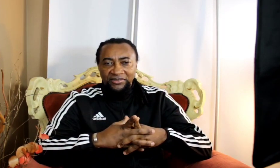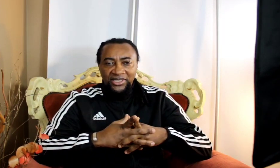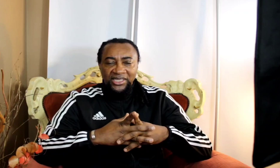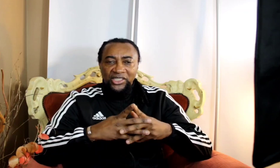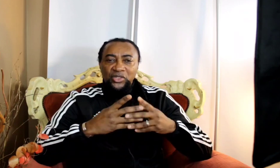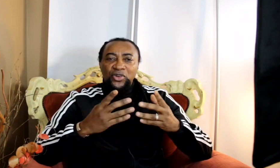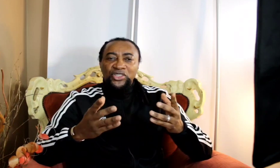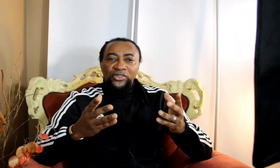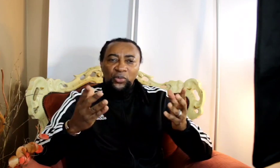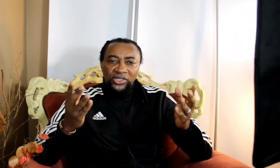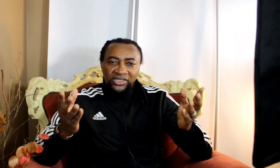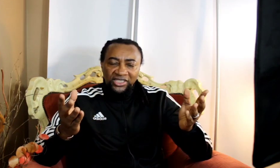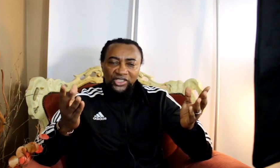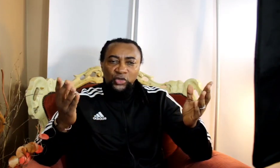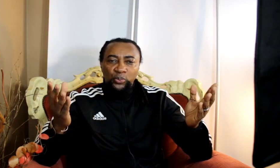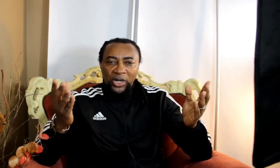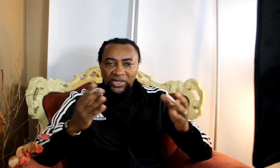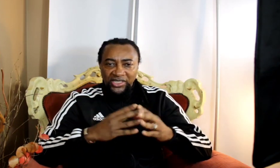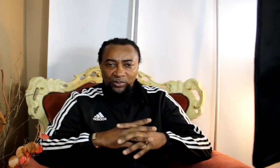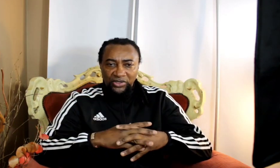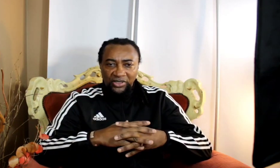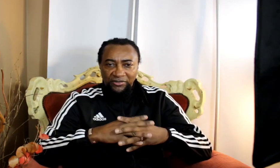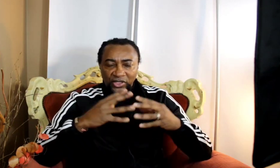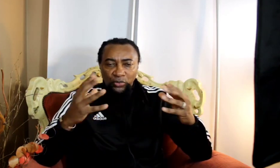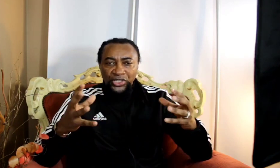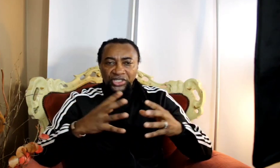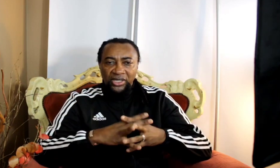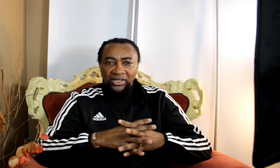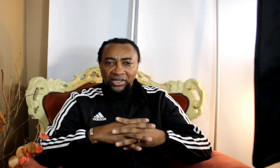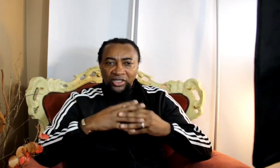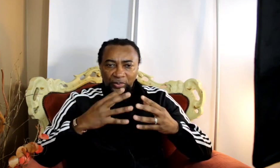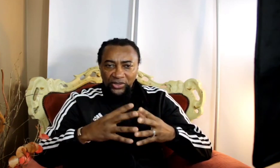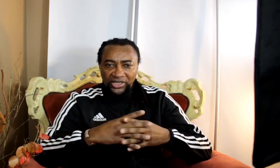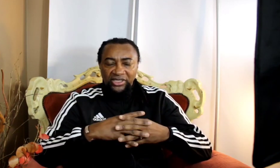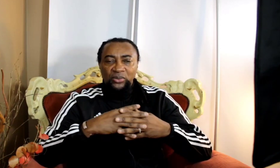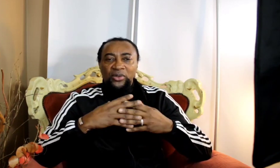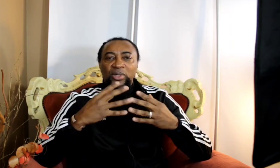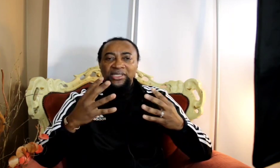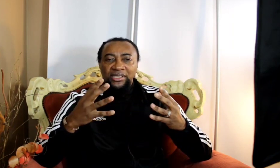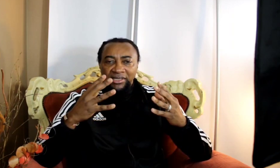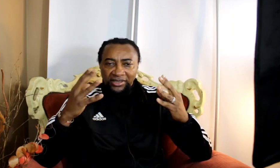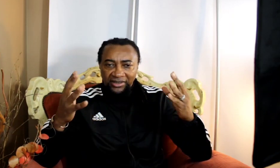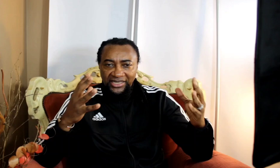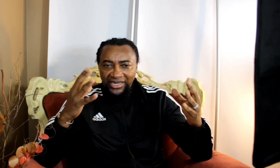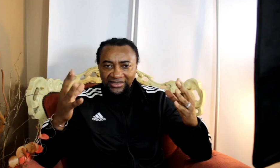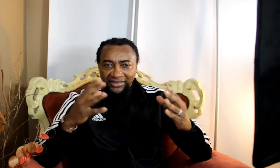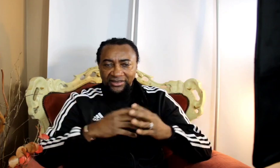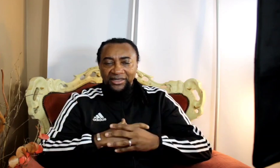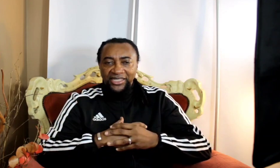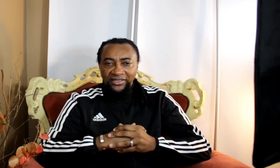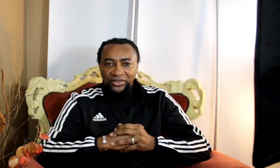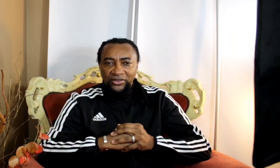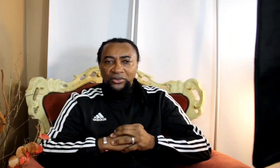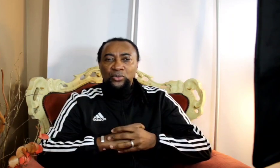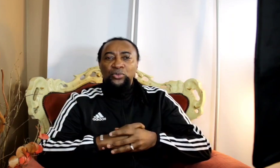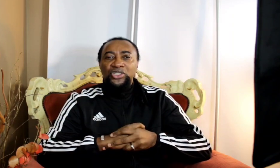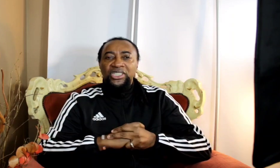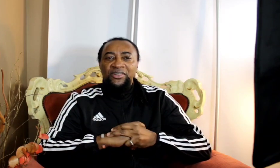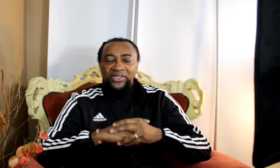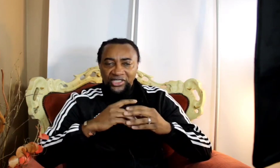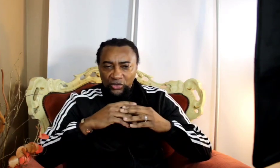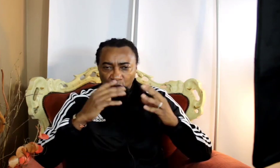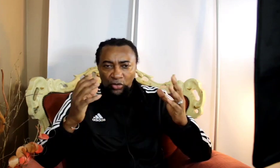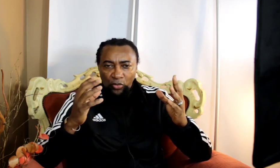can think of the University of the West Indies as two prime examples of regional cooperation and what that has led